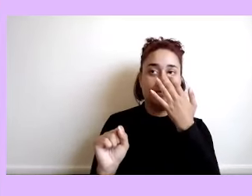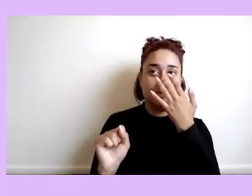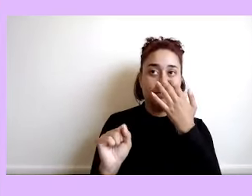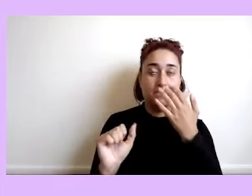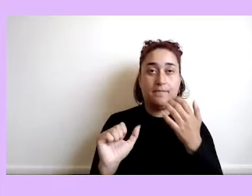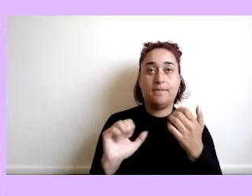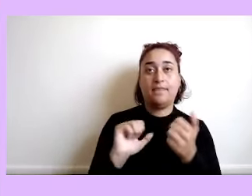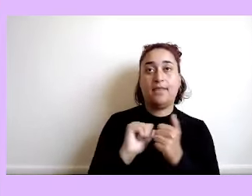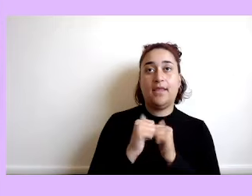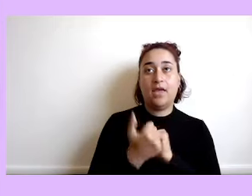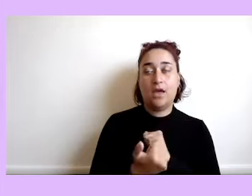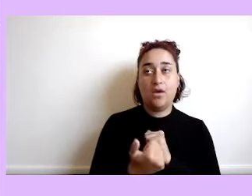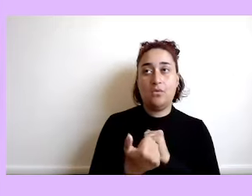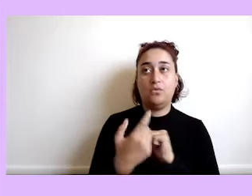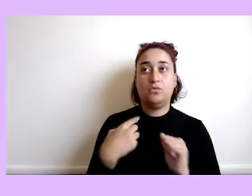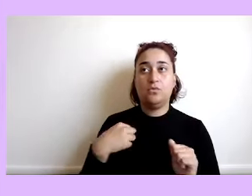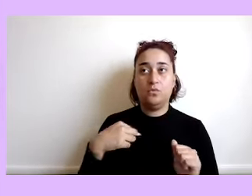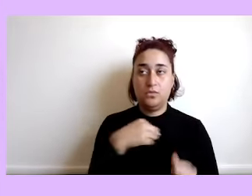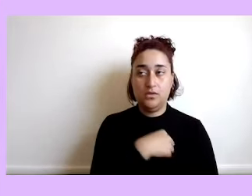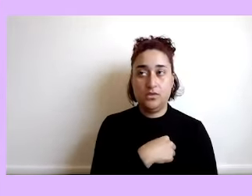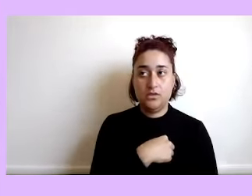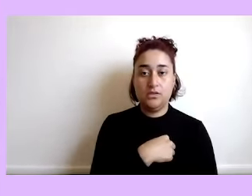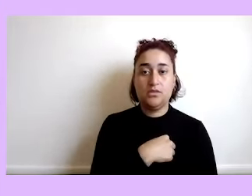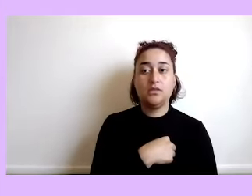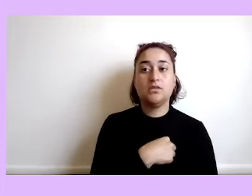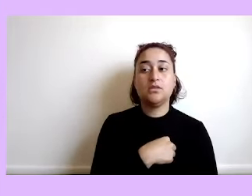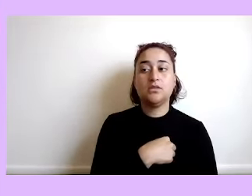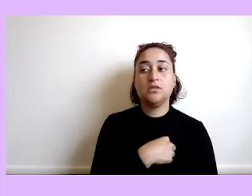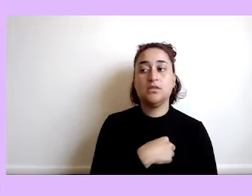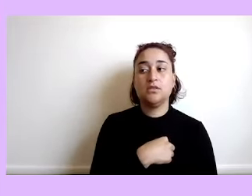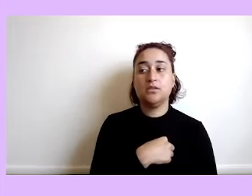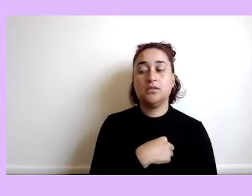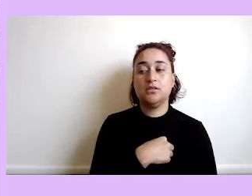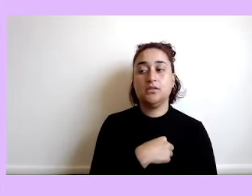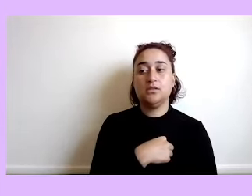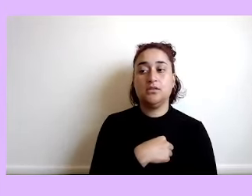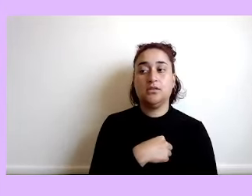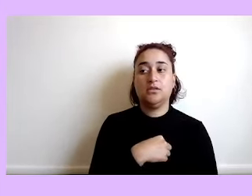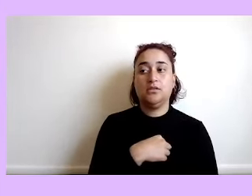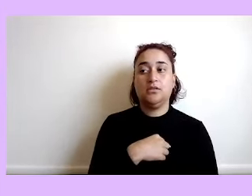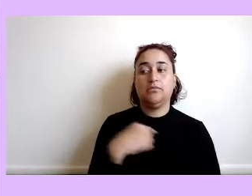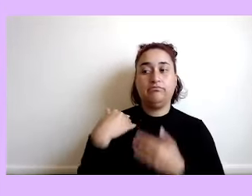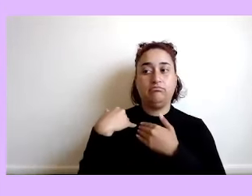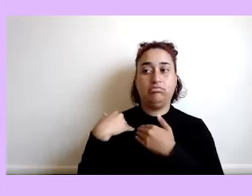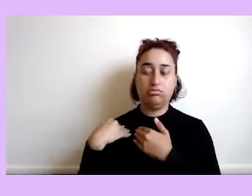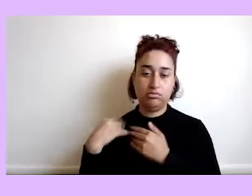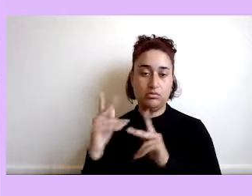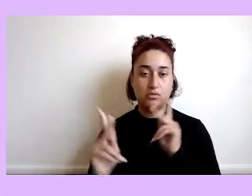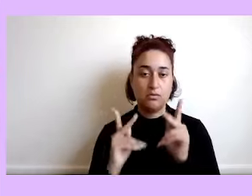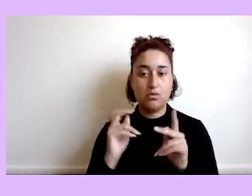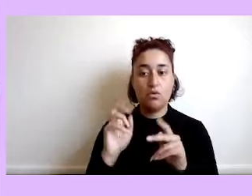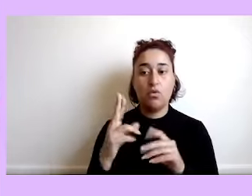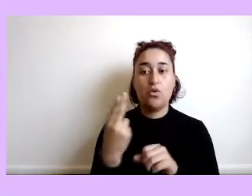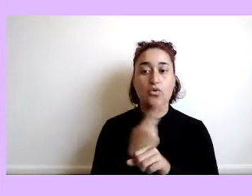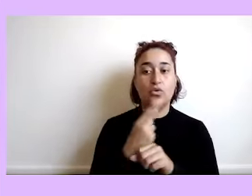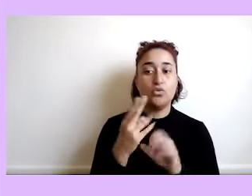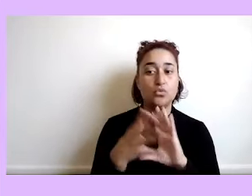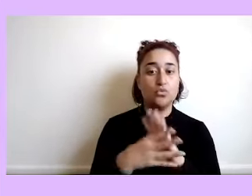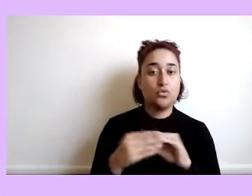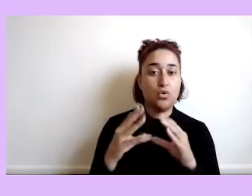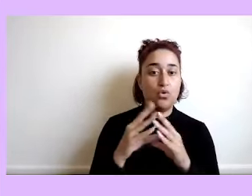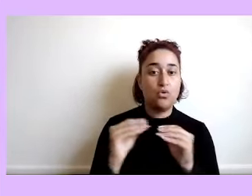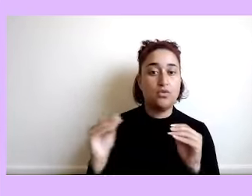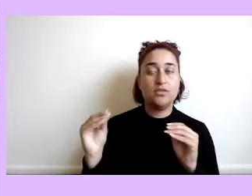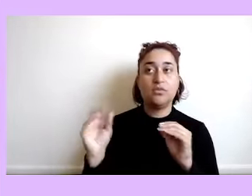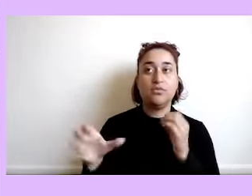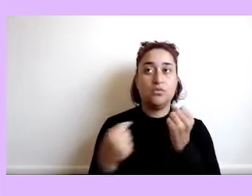we hold people accountable, or use, you know, stories to hold other stories accountable,